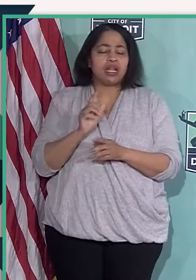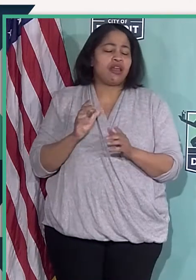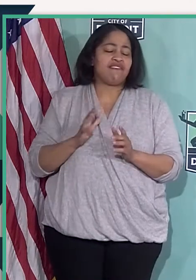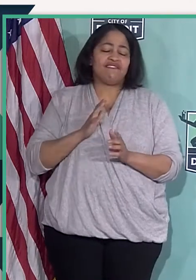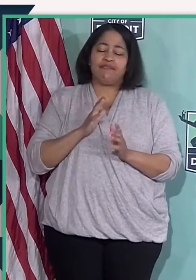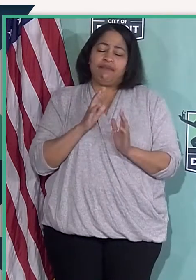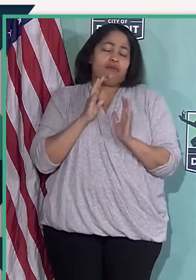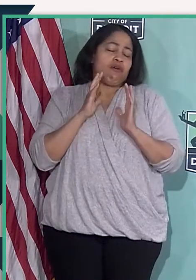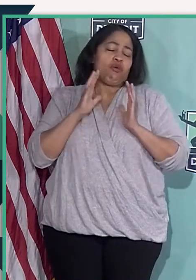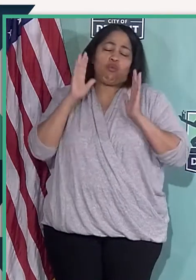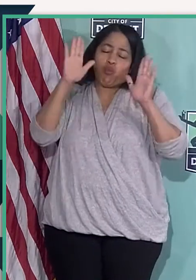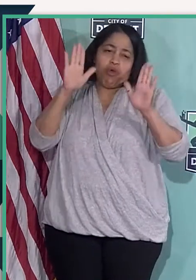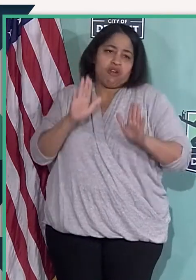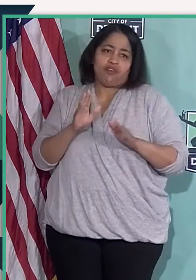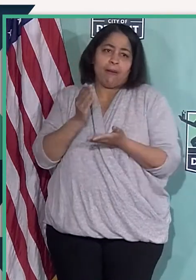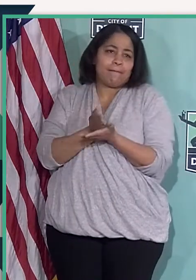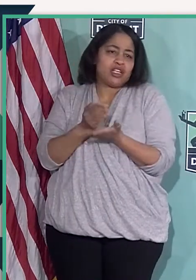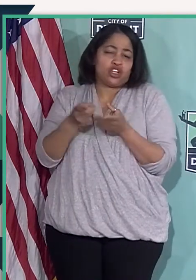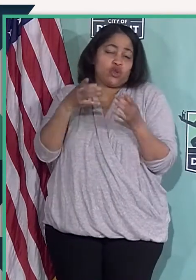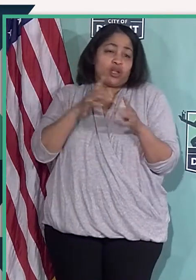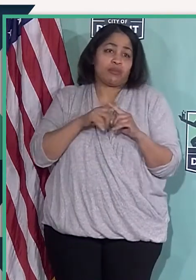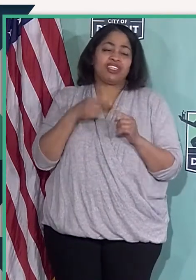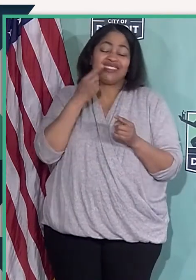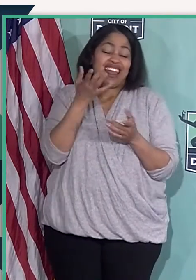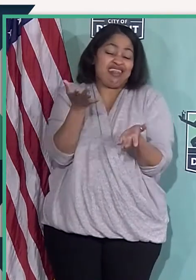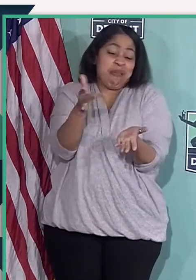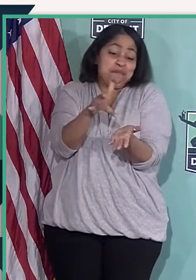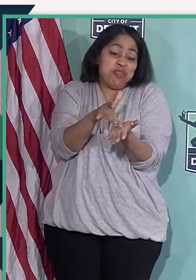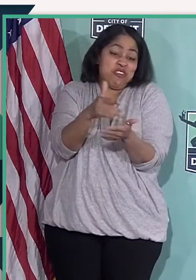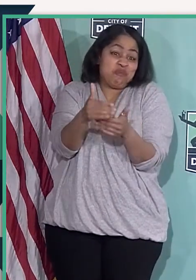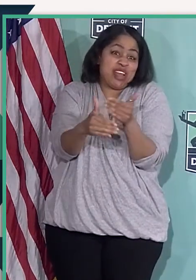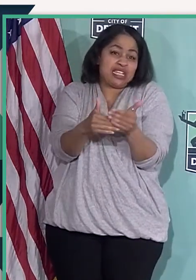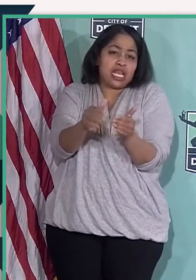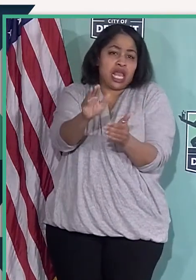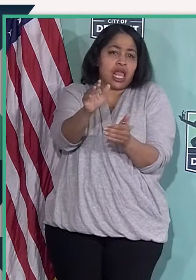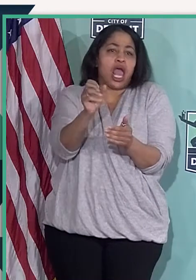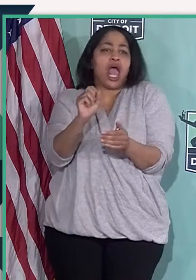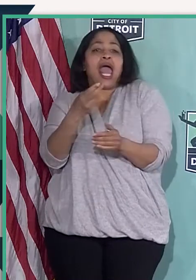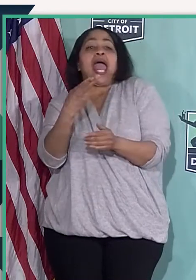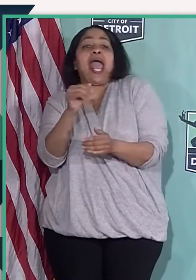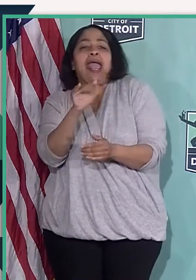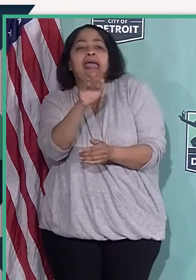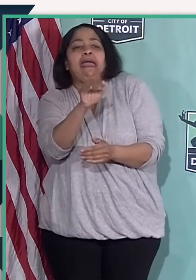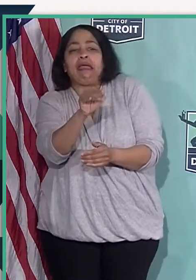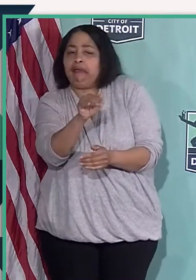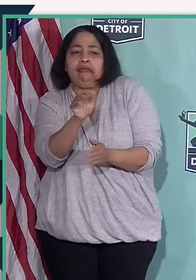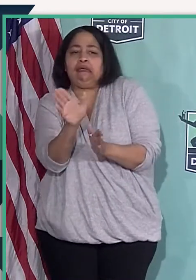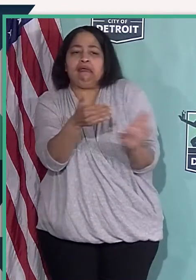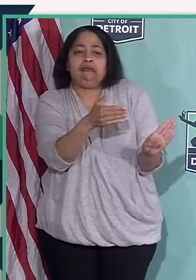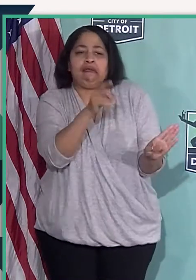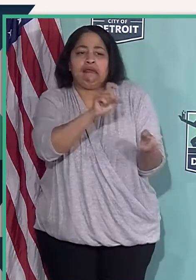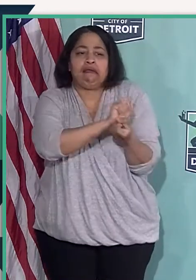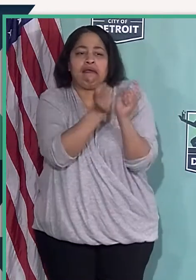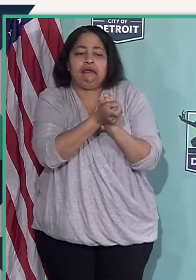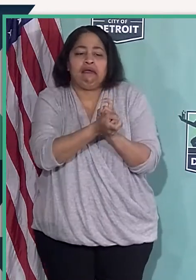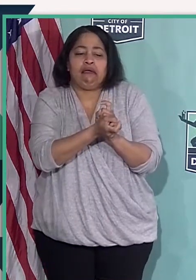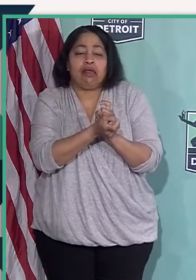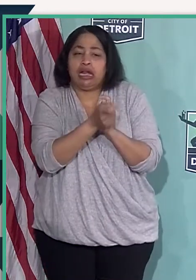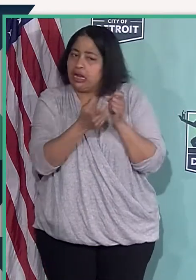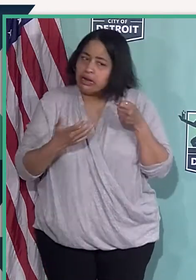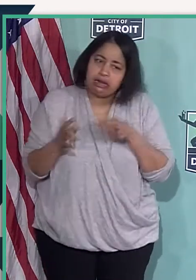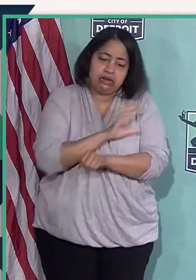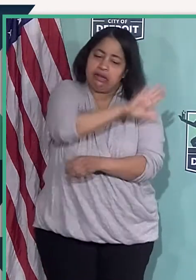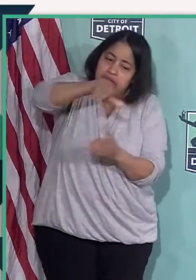in America. But to say to them in the middle of the process, you have to shift gears and completely redo the